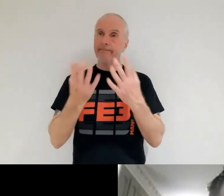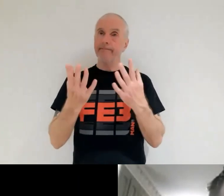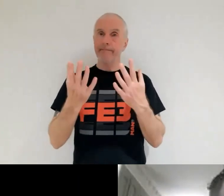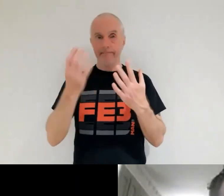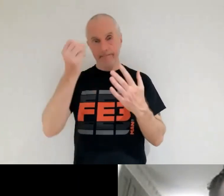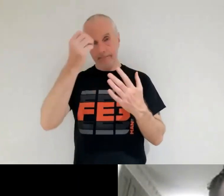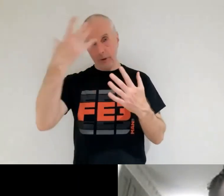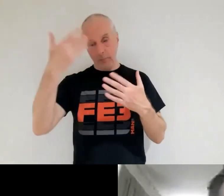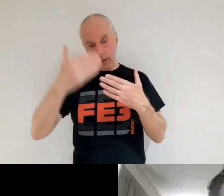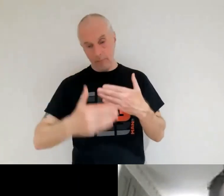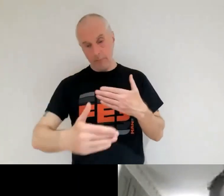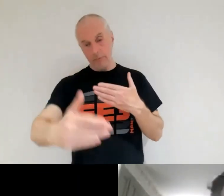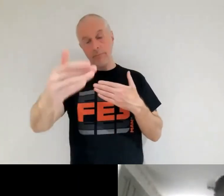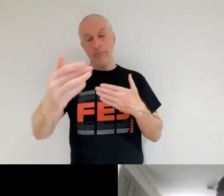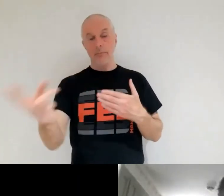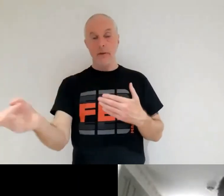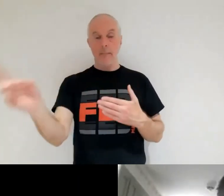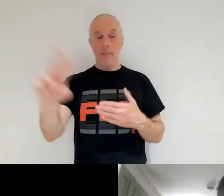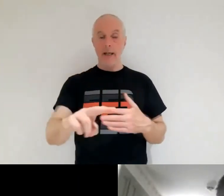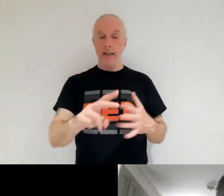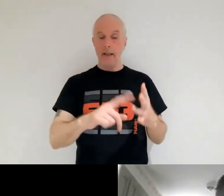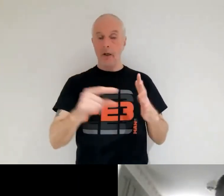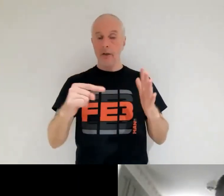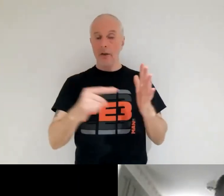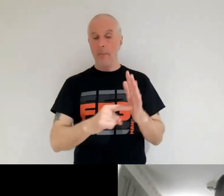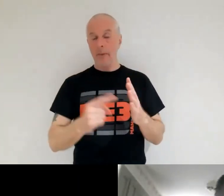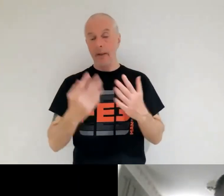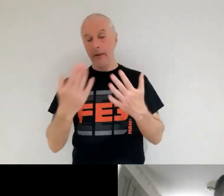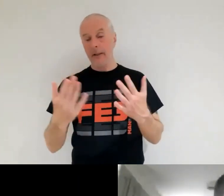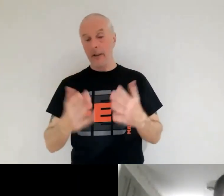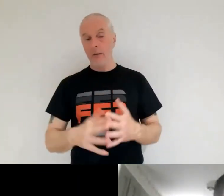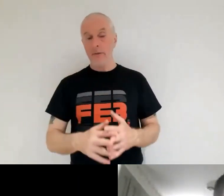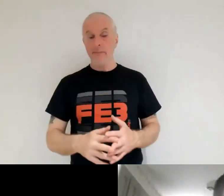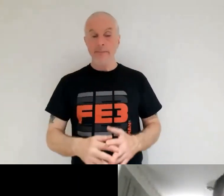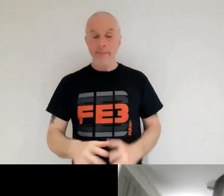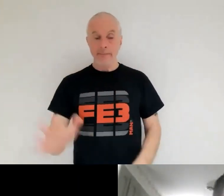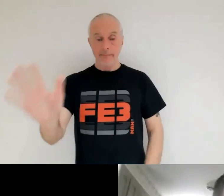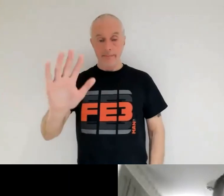should be back with our first talk in October. So with no further ado,